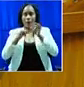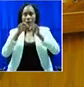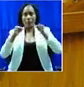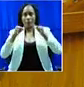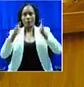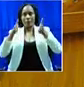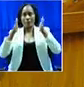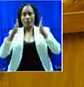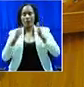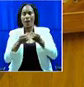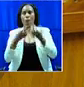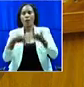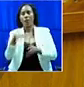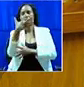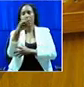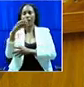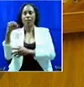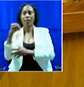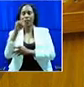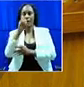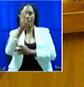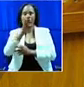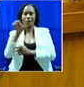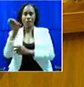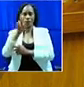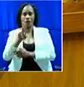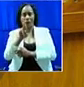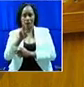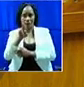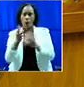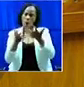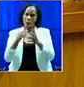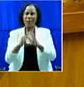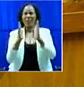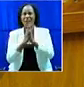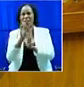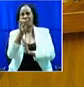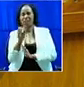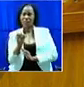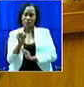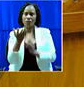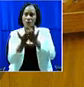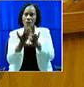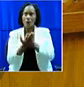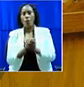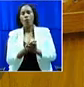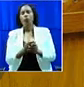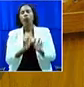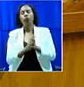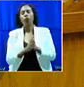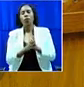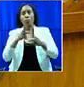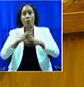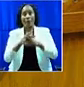of 500 billion rand, or around 10% of our gross domestic product, is the